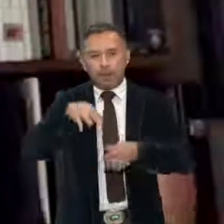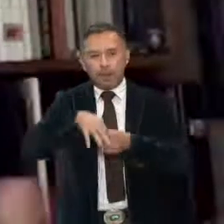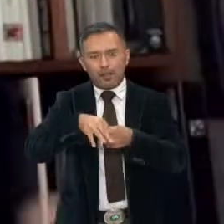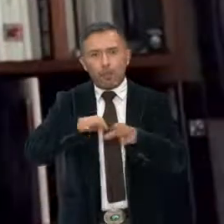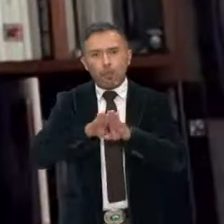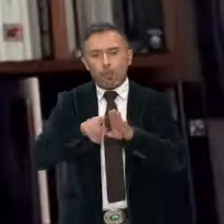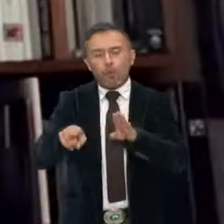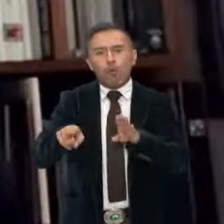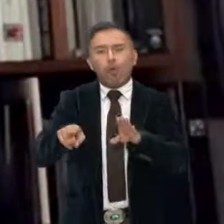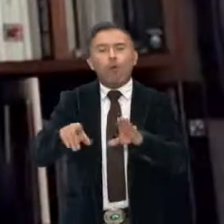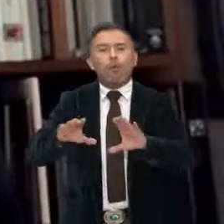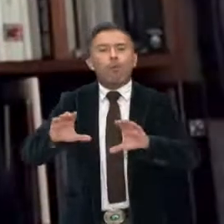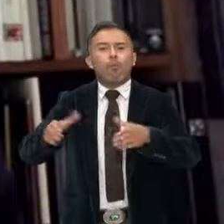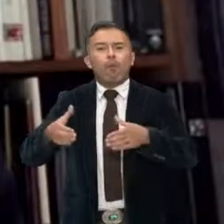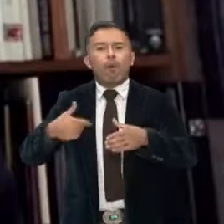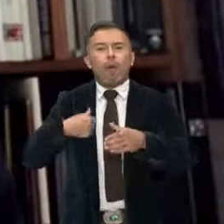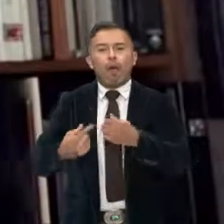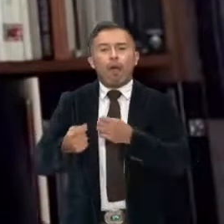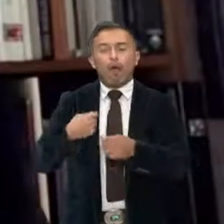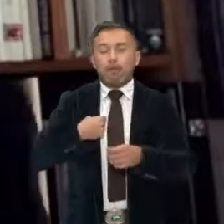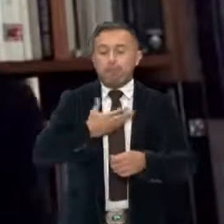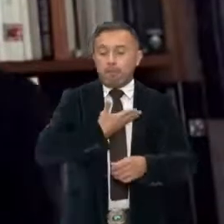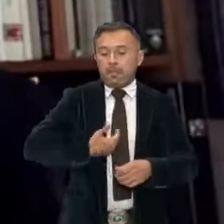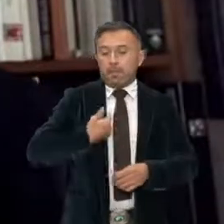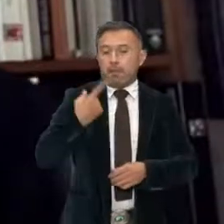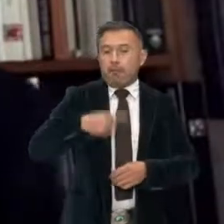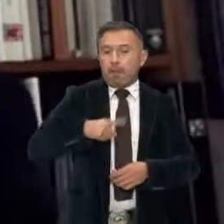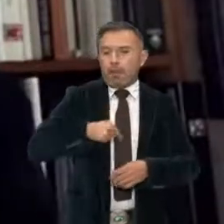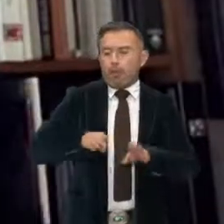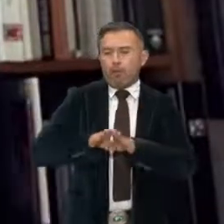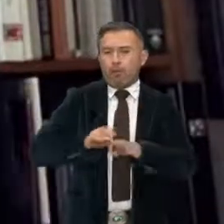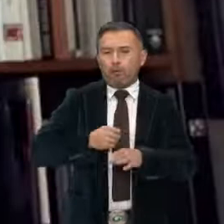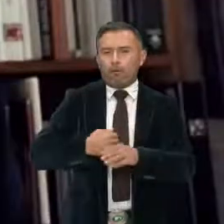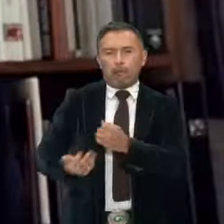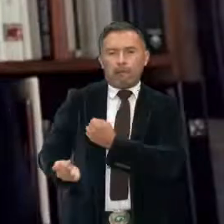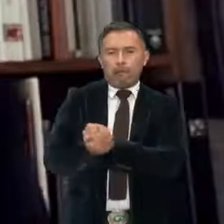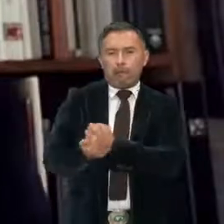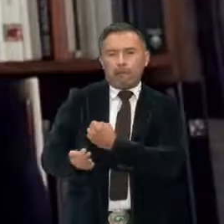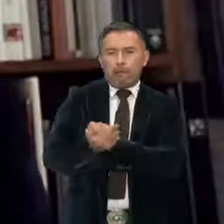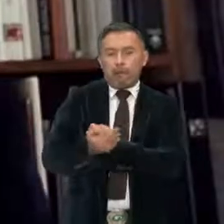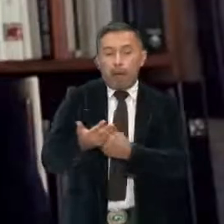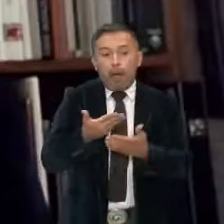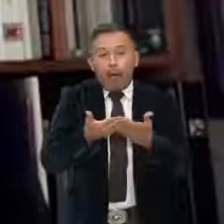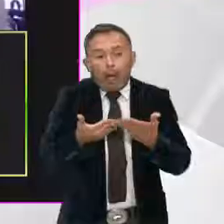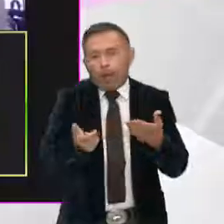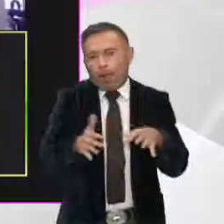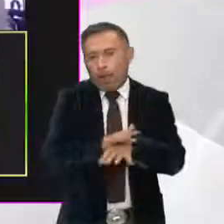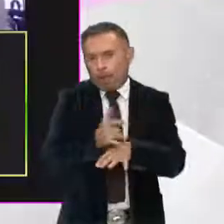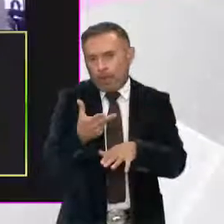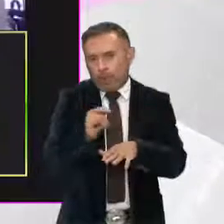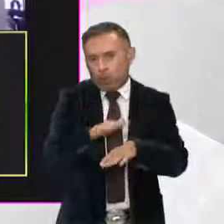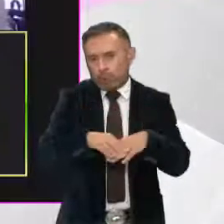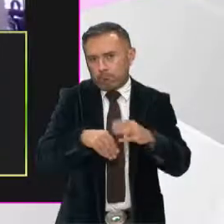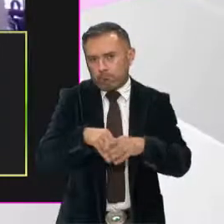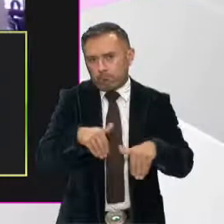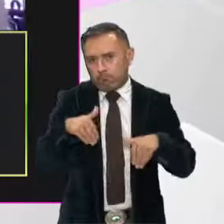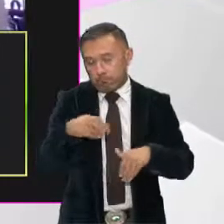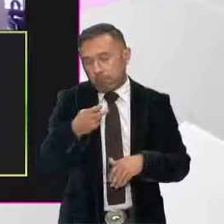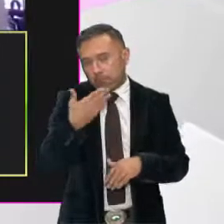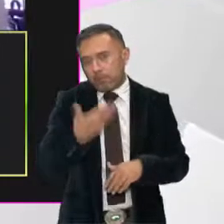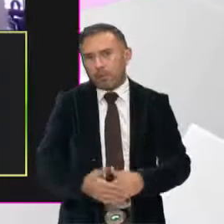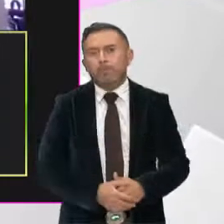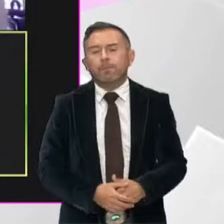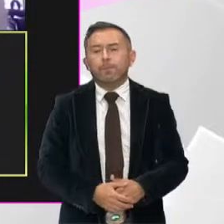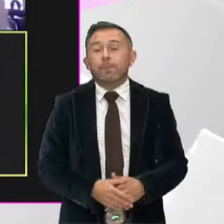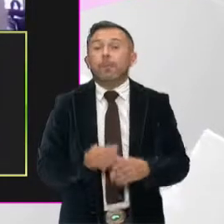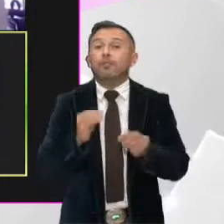Morales term or administration. It was like the executing arm to